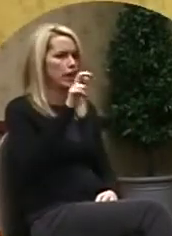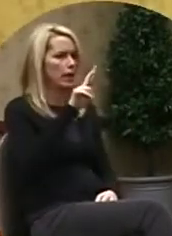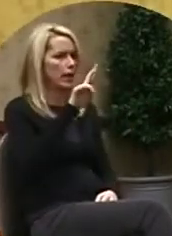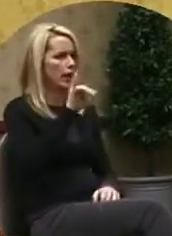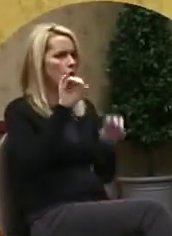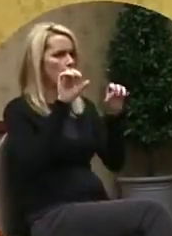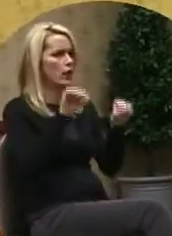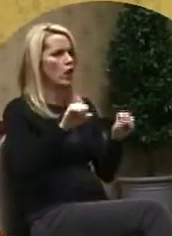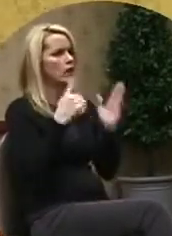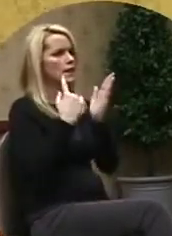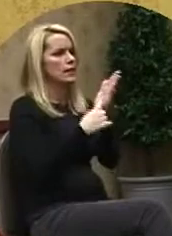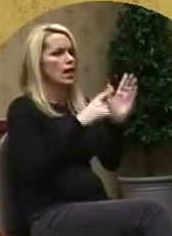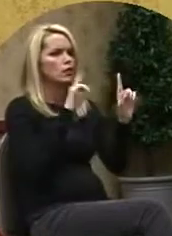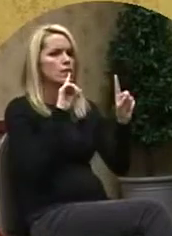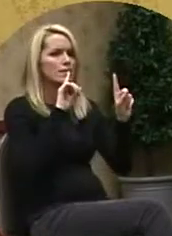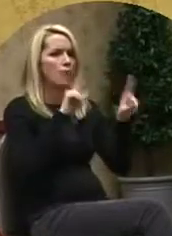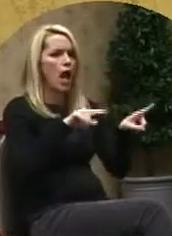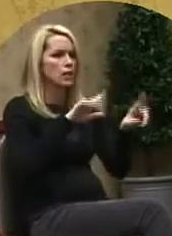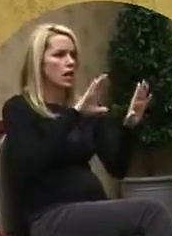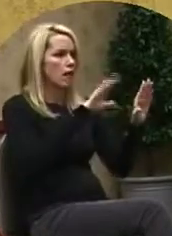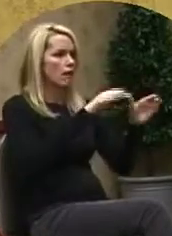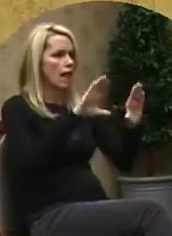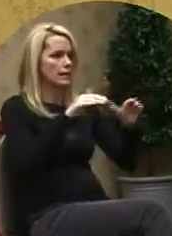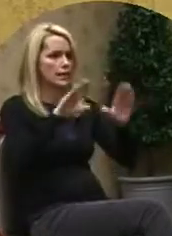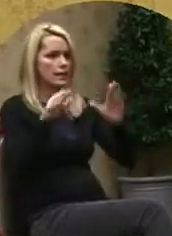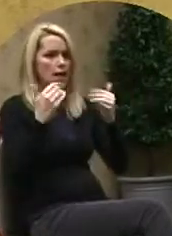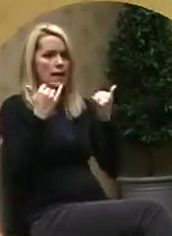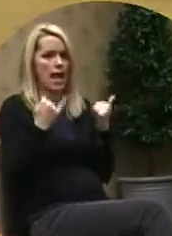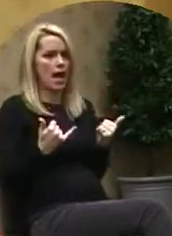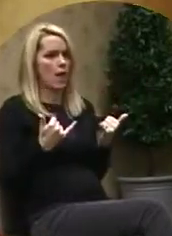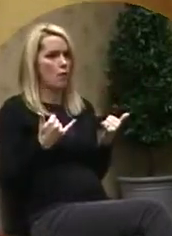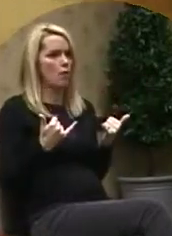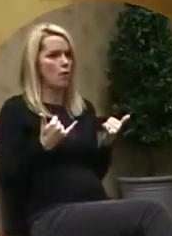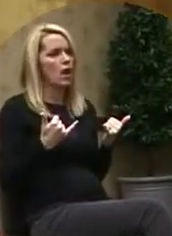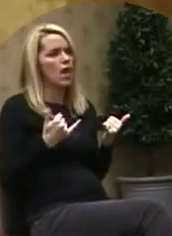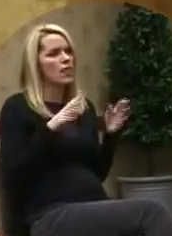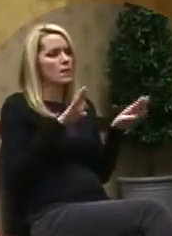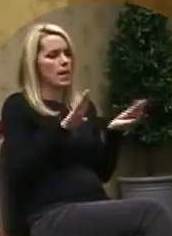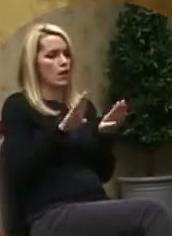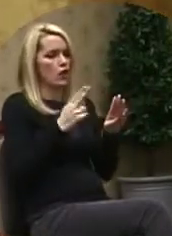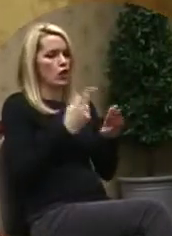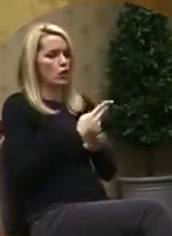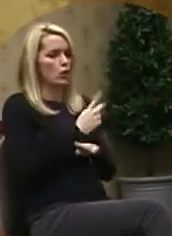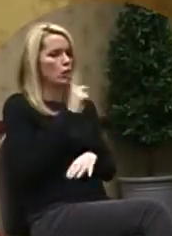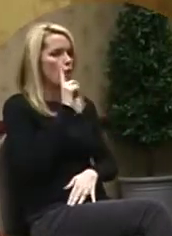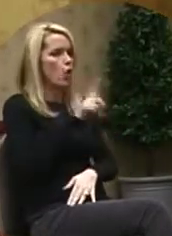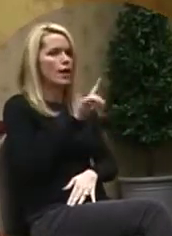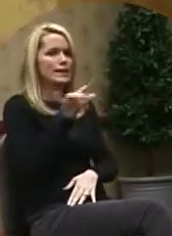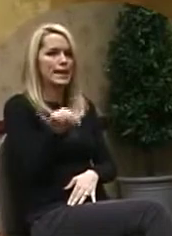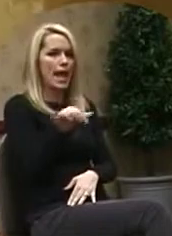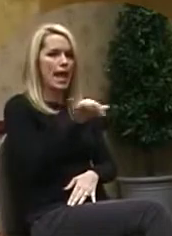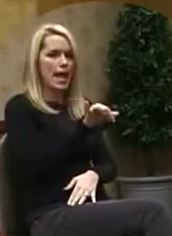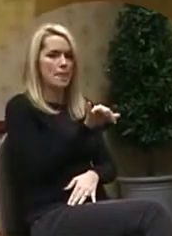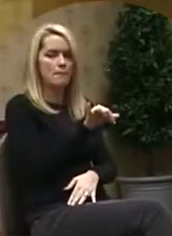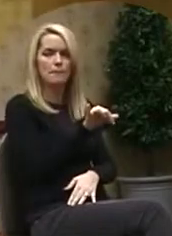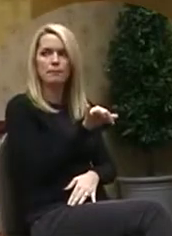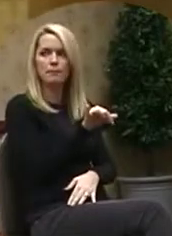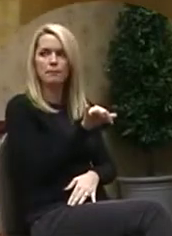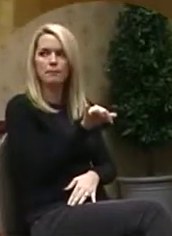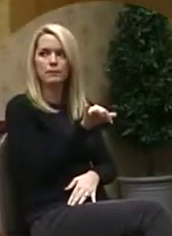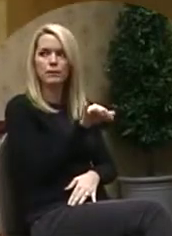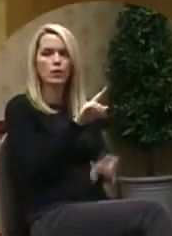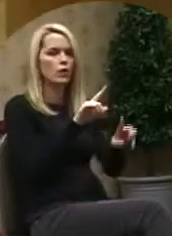about response classes, where behavior is used for the same or a different, to serve the same